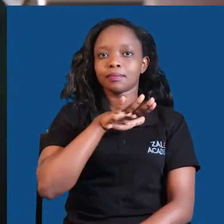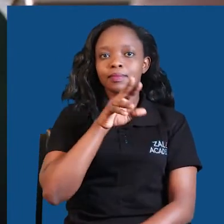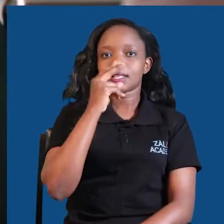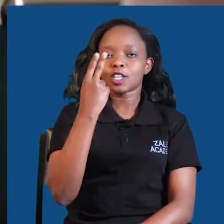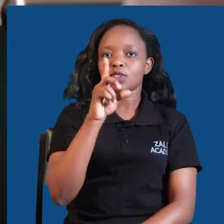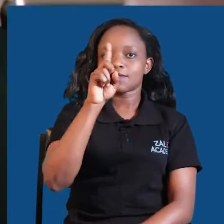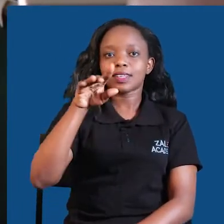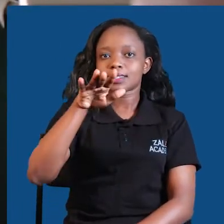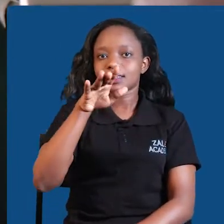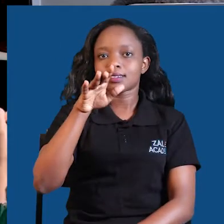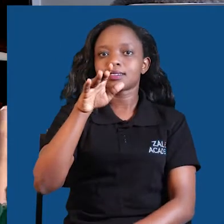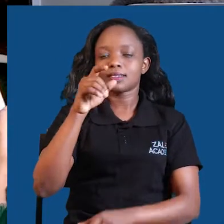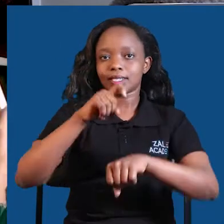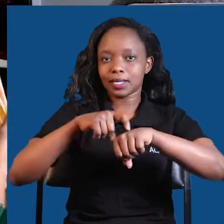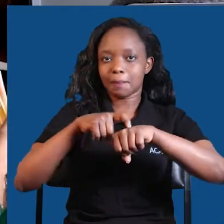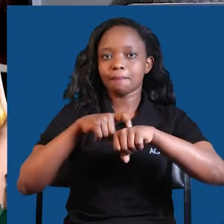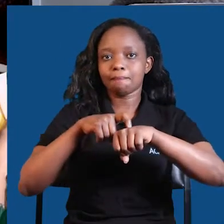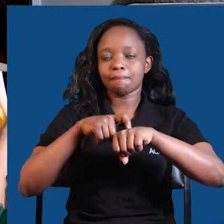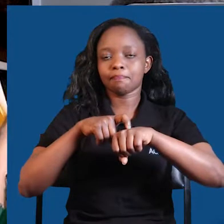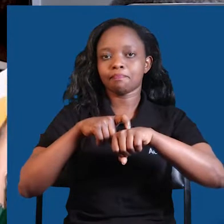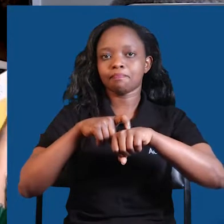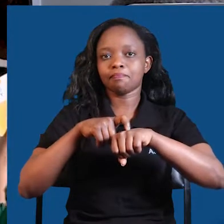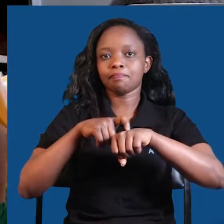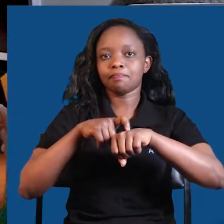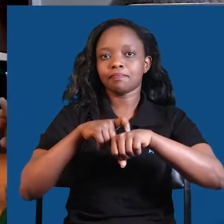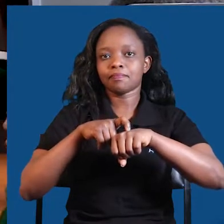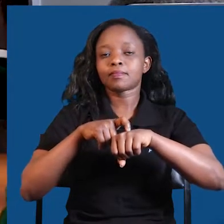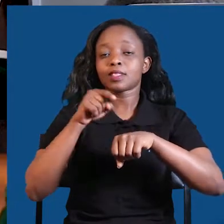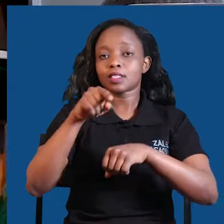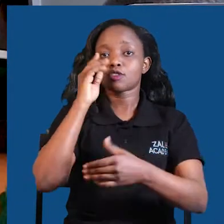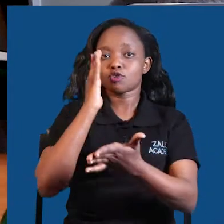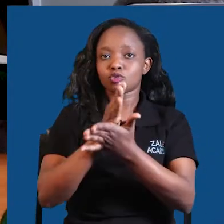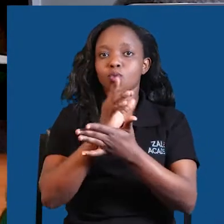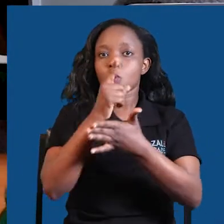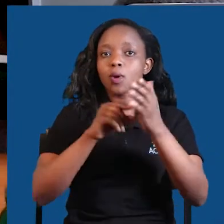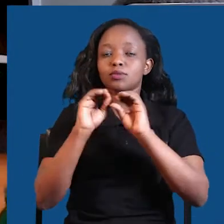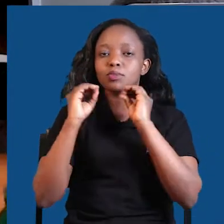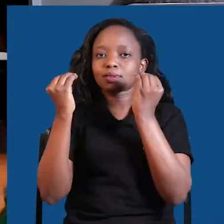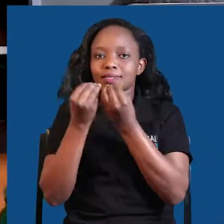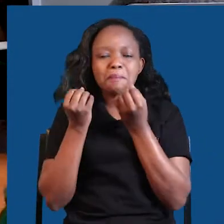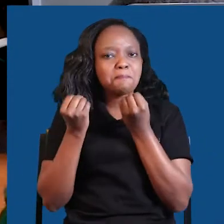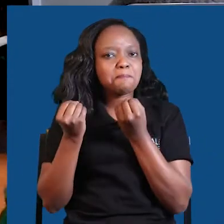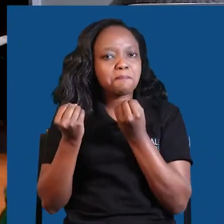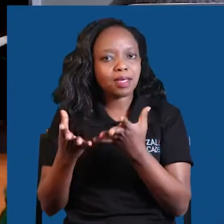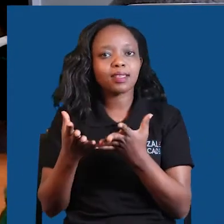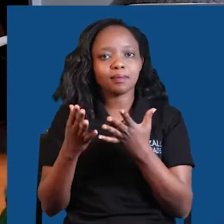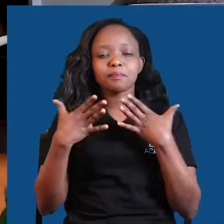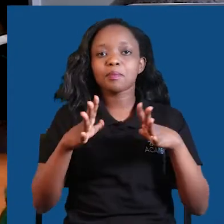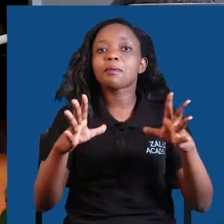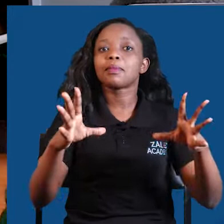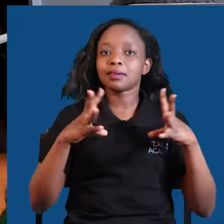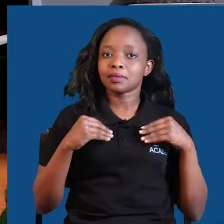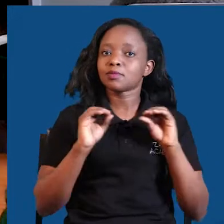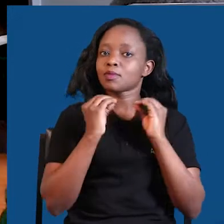field in the 21st century. And actually, this is what the many companies has now come